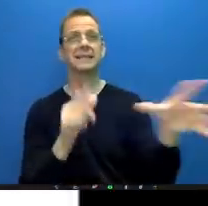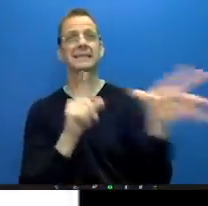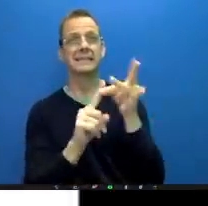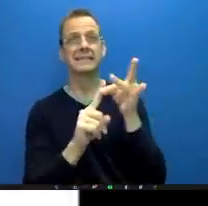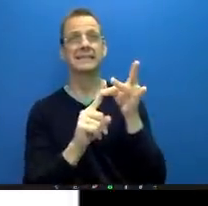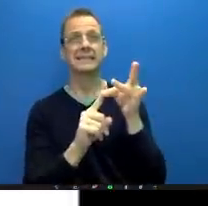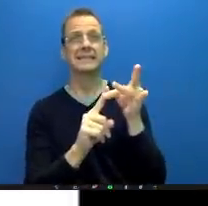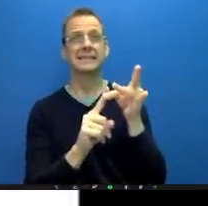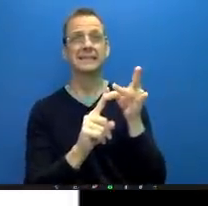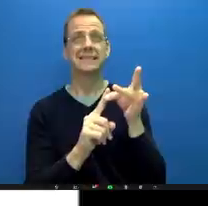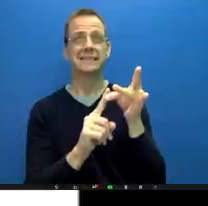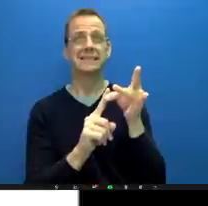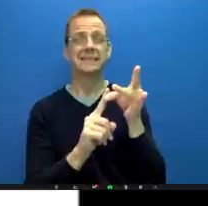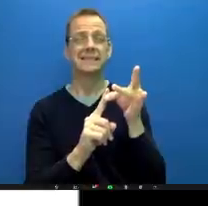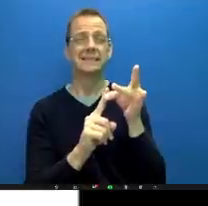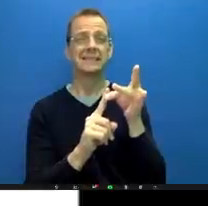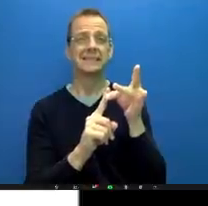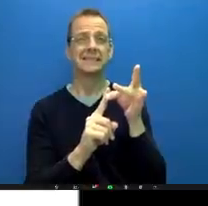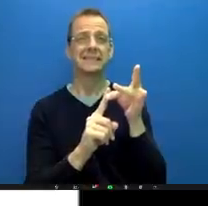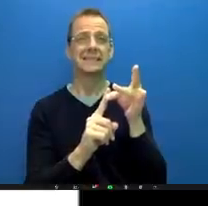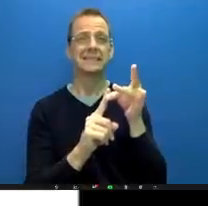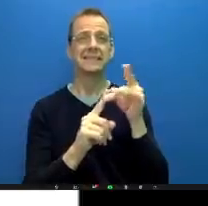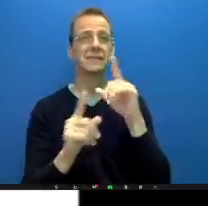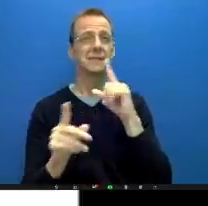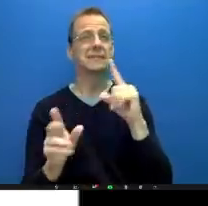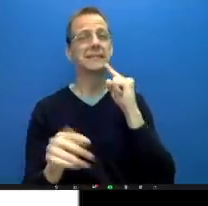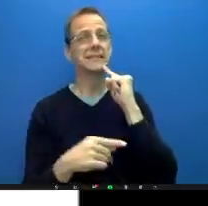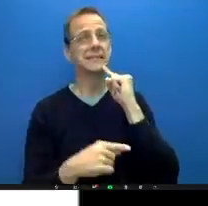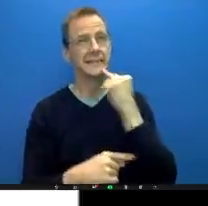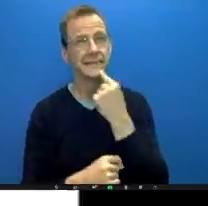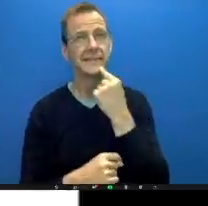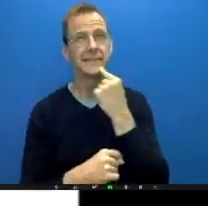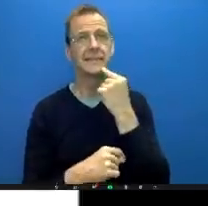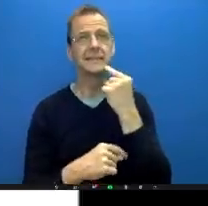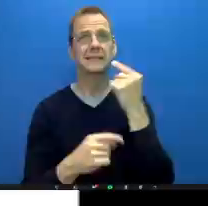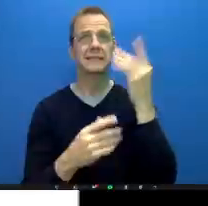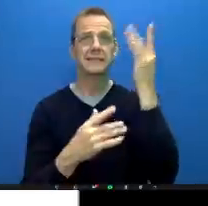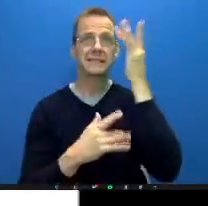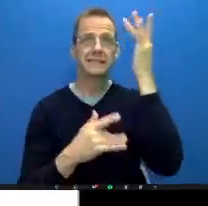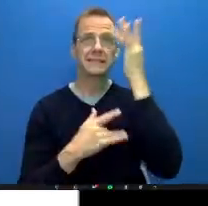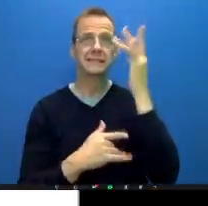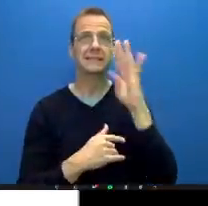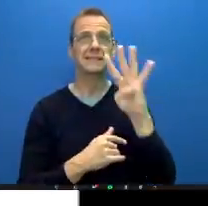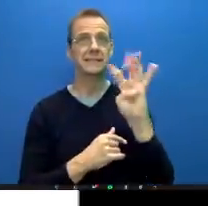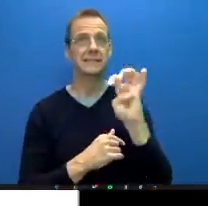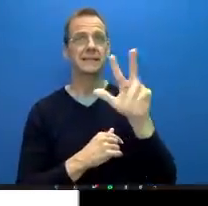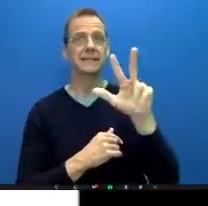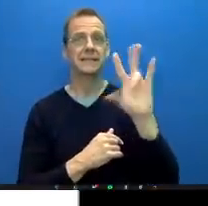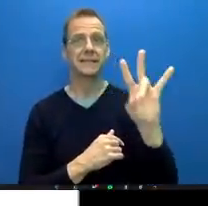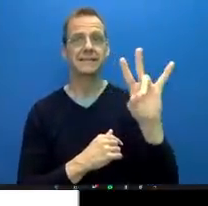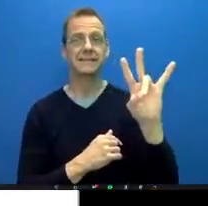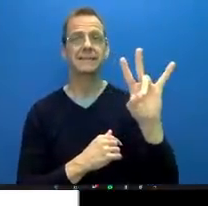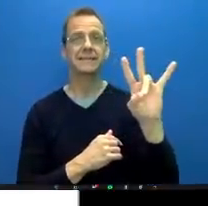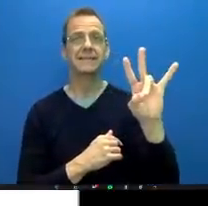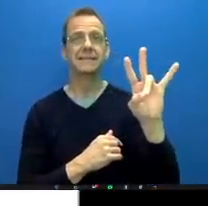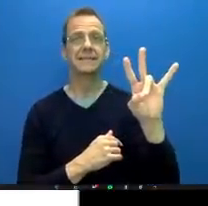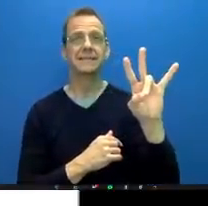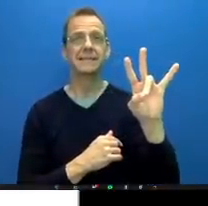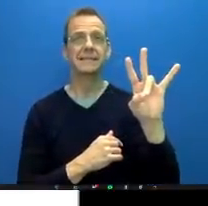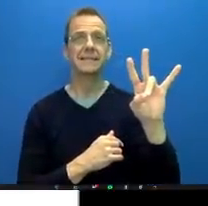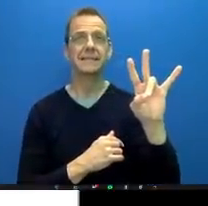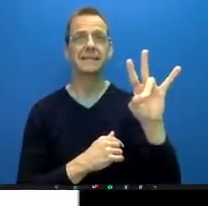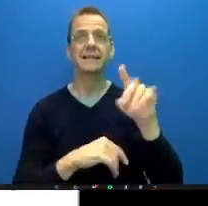437 kids with severe illness, so needing hospitalization. Critical illness would be 53 kids, so the ones that would need